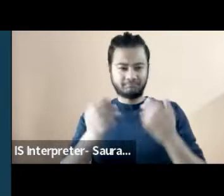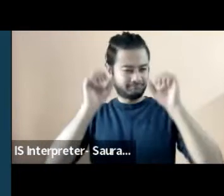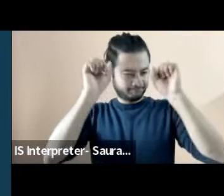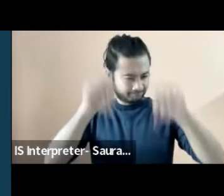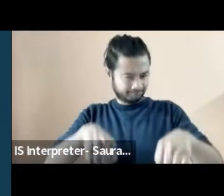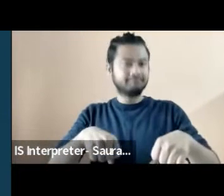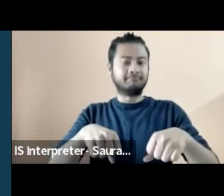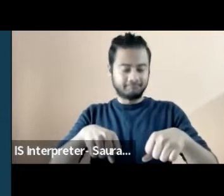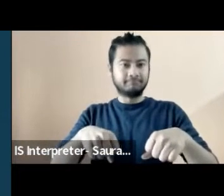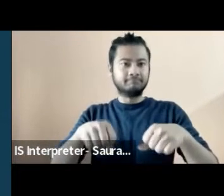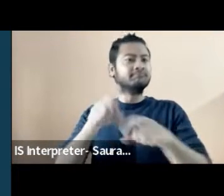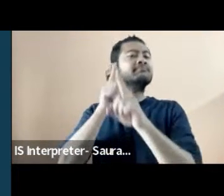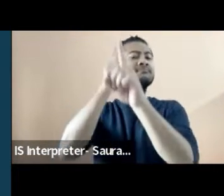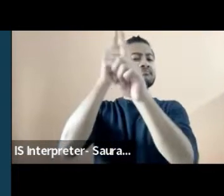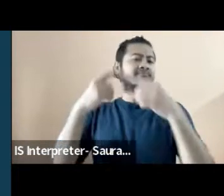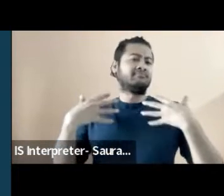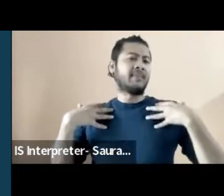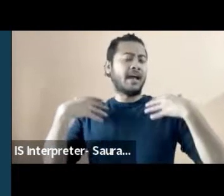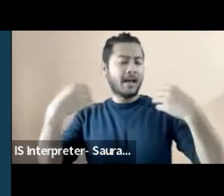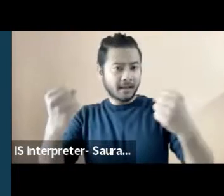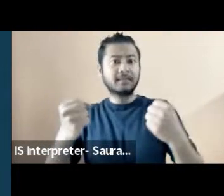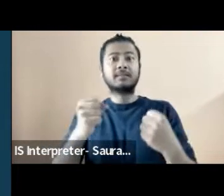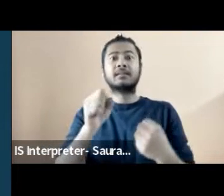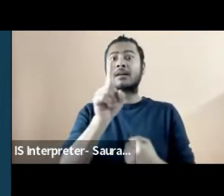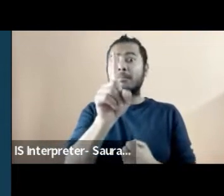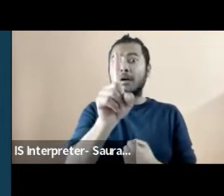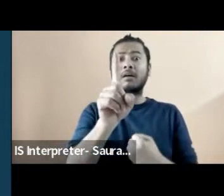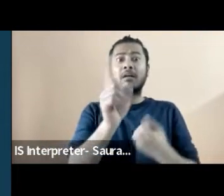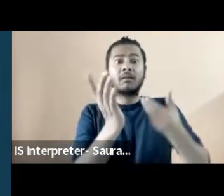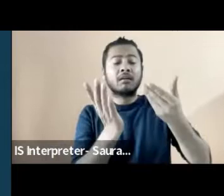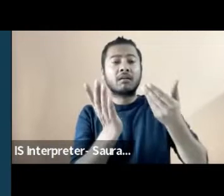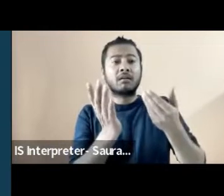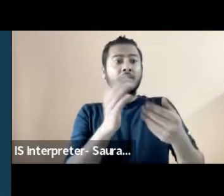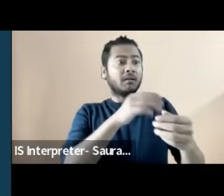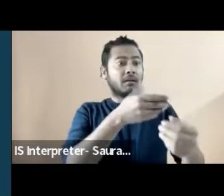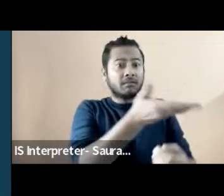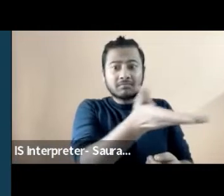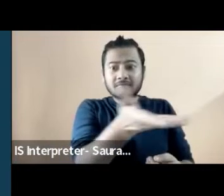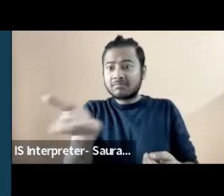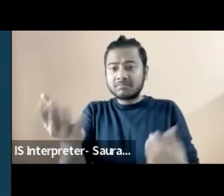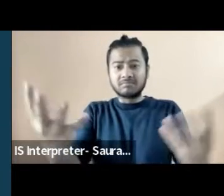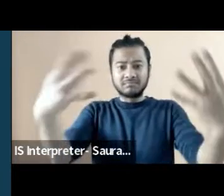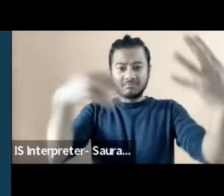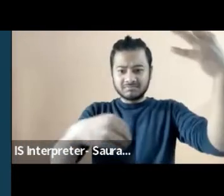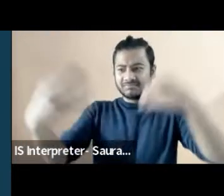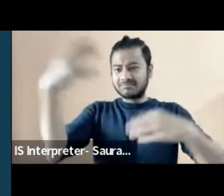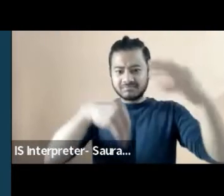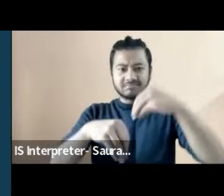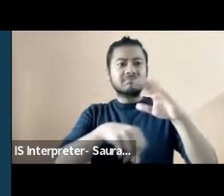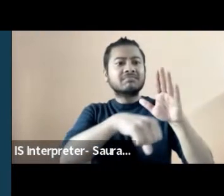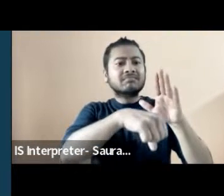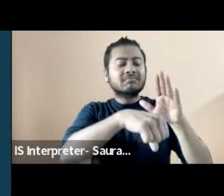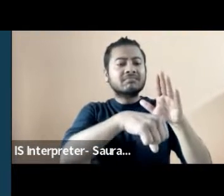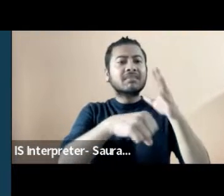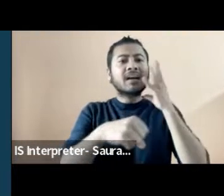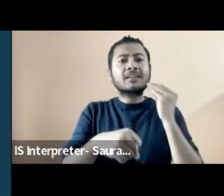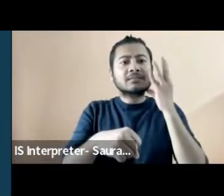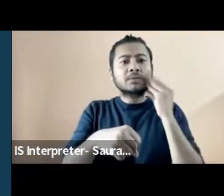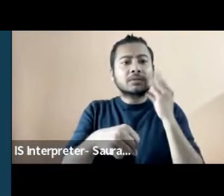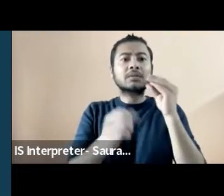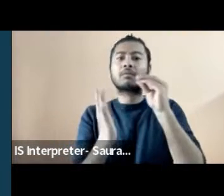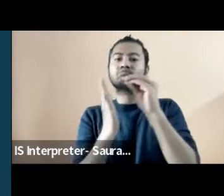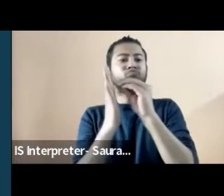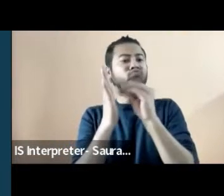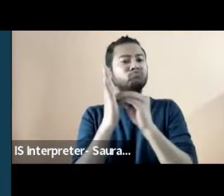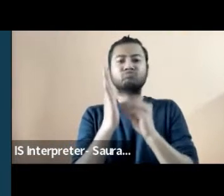these experiences have not been the documentation of these experiences have been very limited, and these experiences also